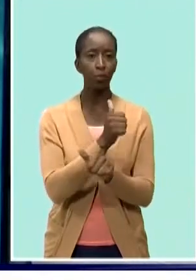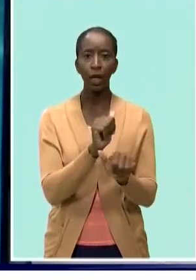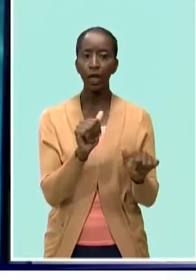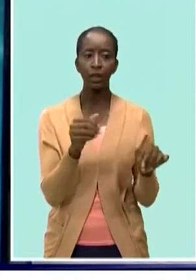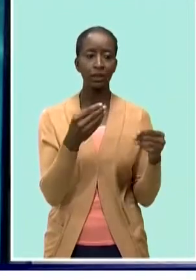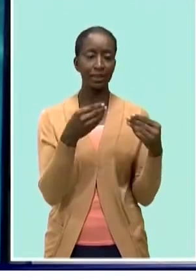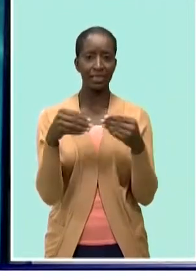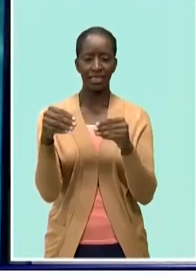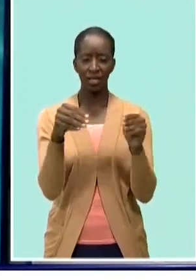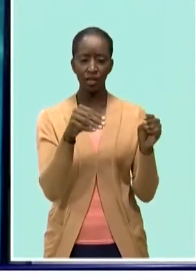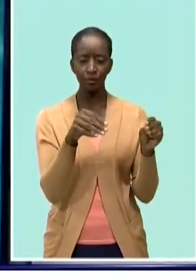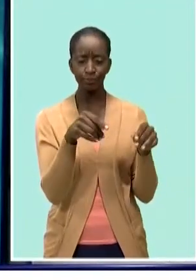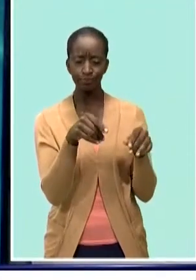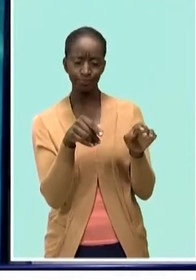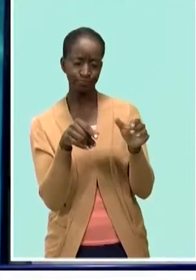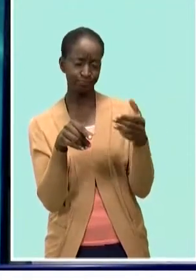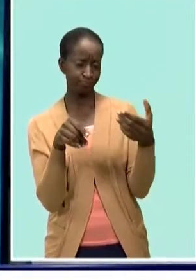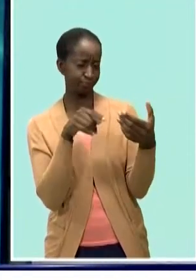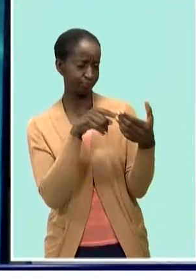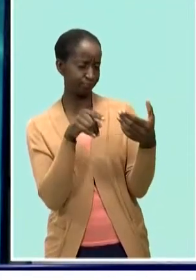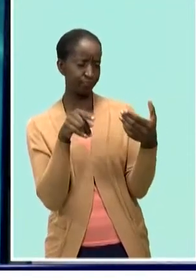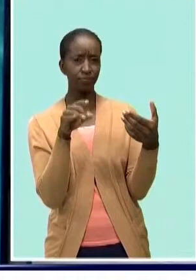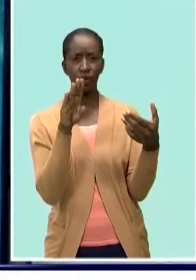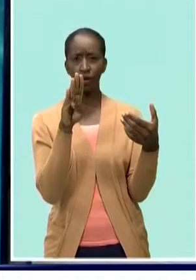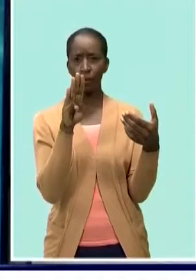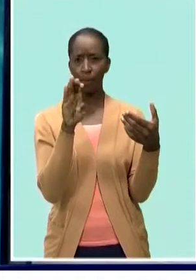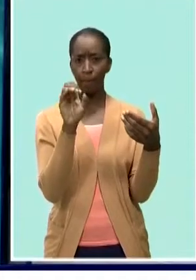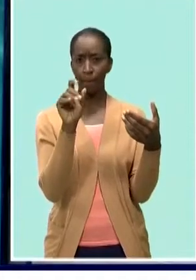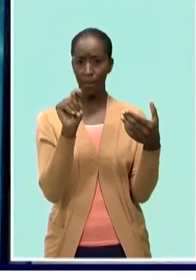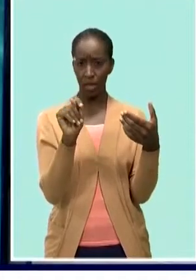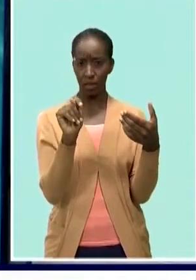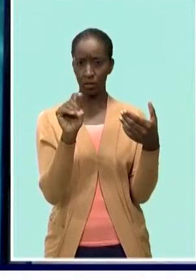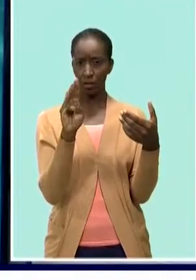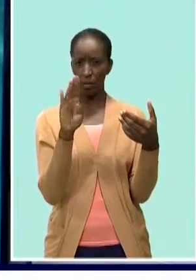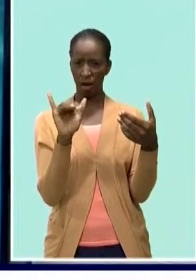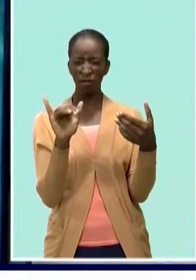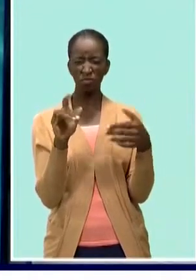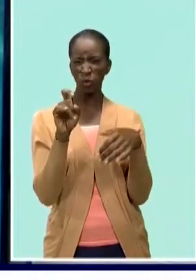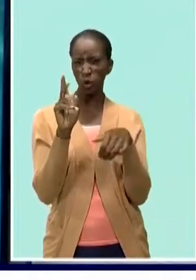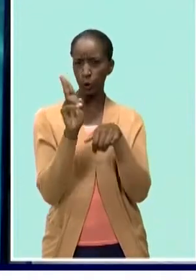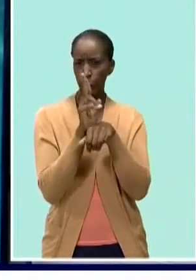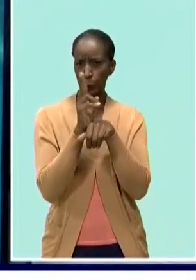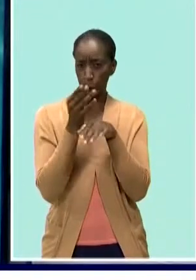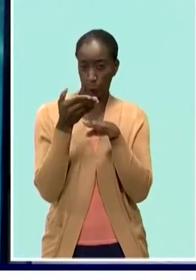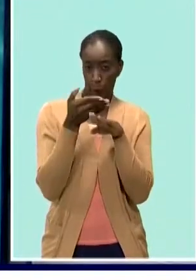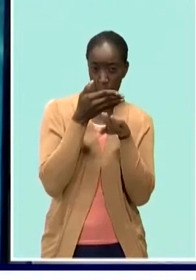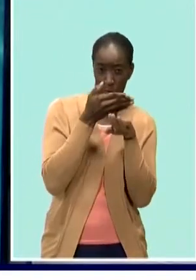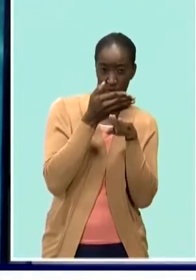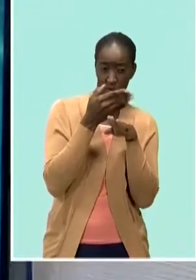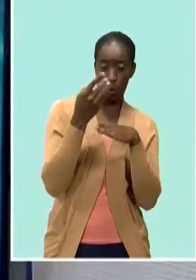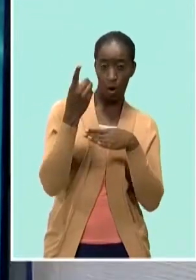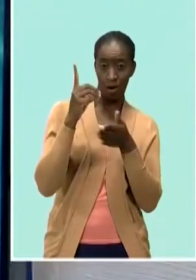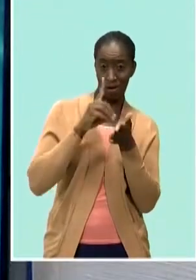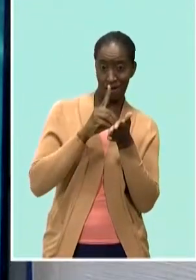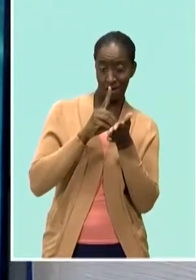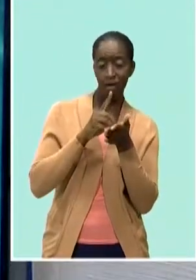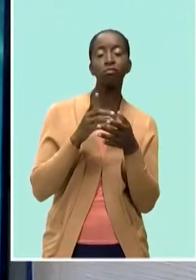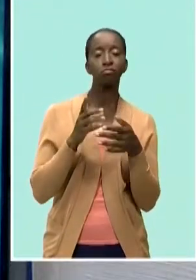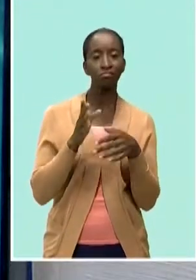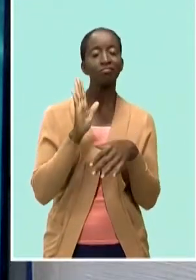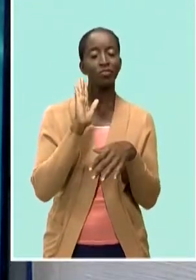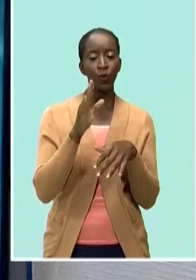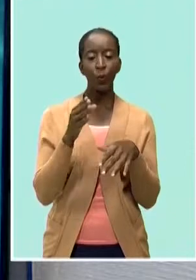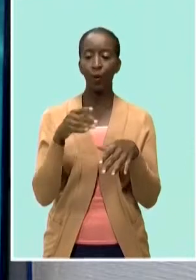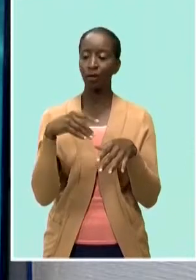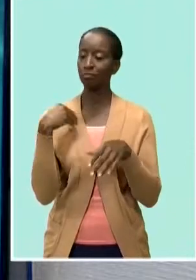date available to customers free of cost and in accordance with the island's laws. Now, the company first started the initiative a few years ago.